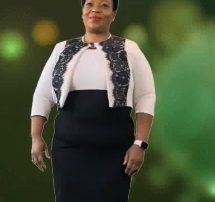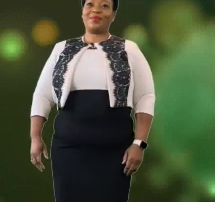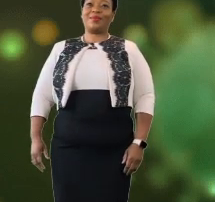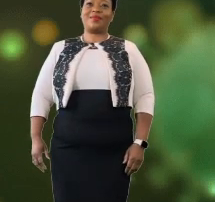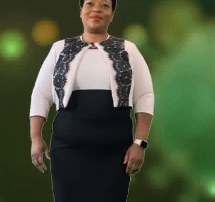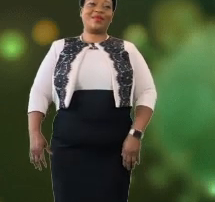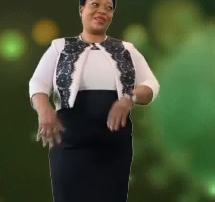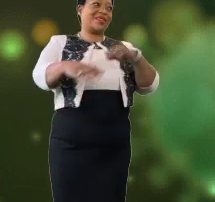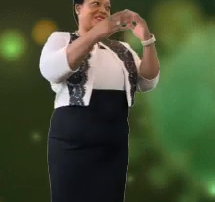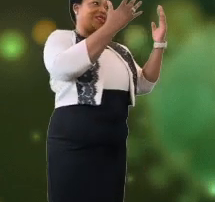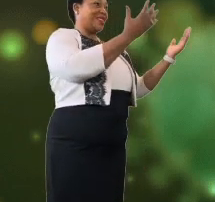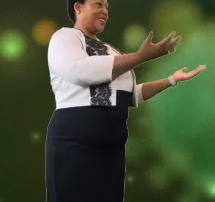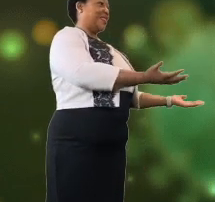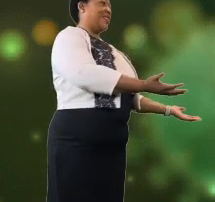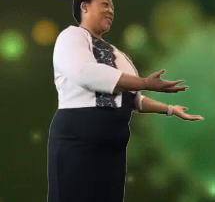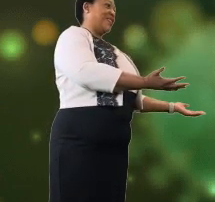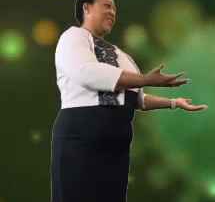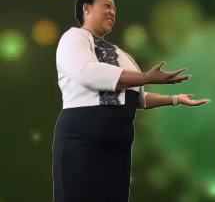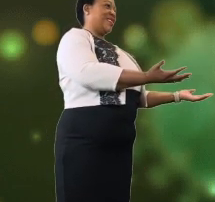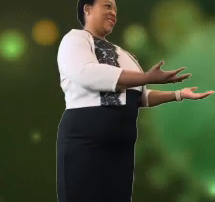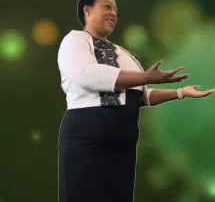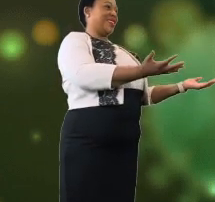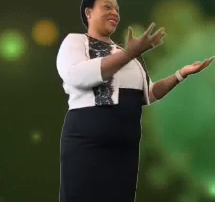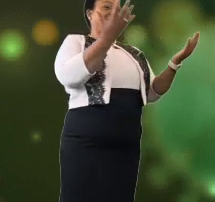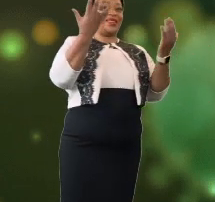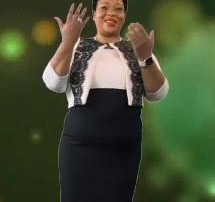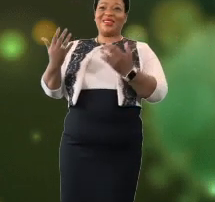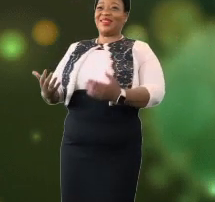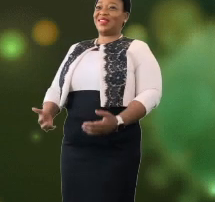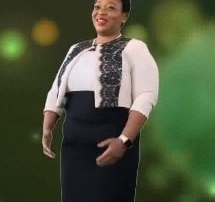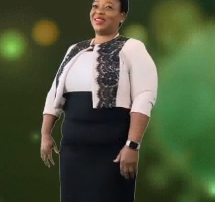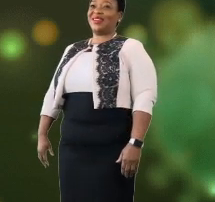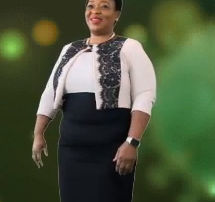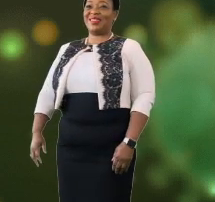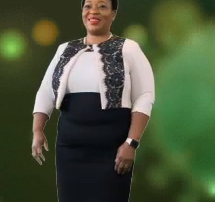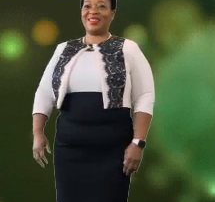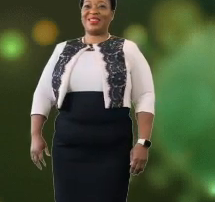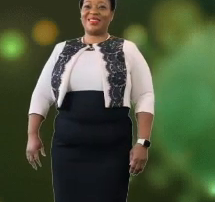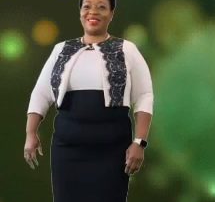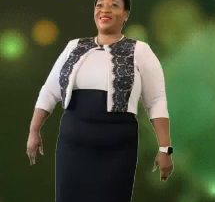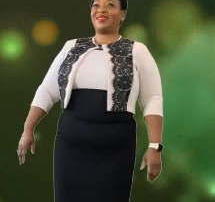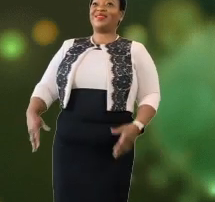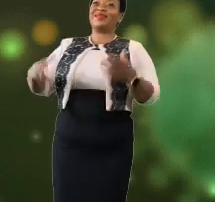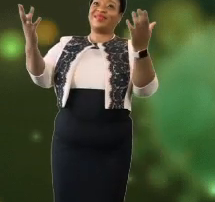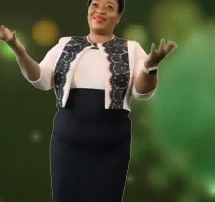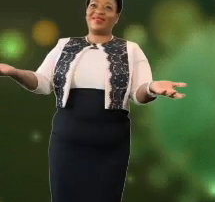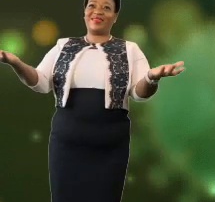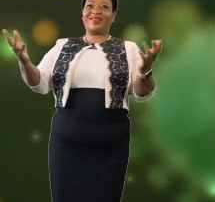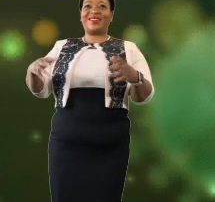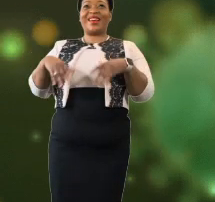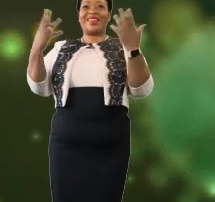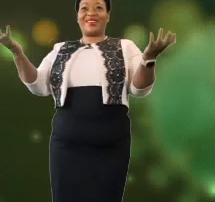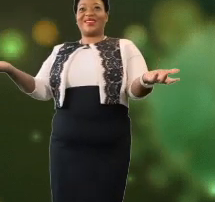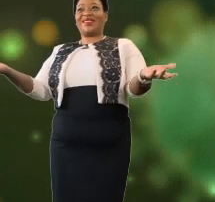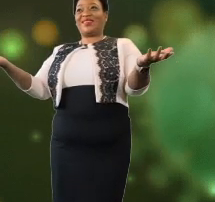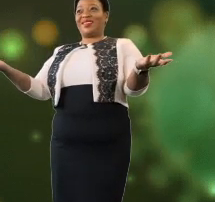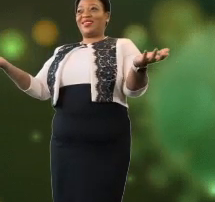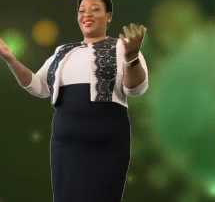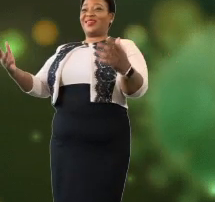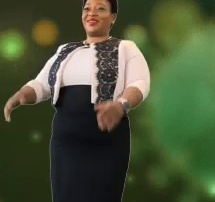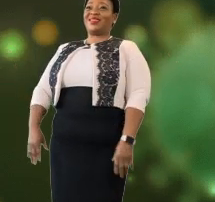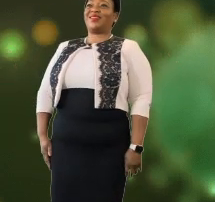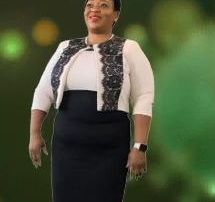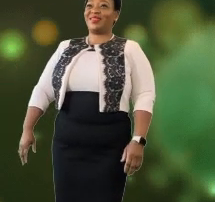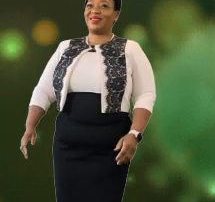that we need to put forward. But it is all about the ease and the cost of doing business that